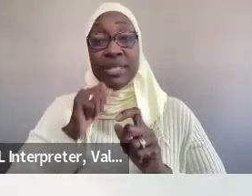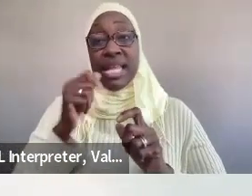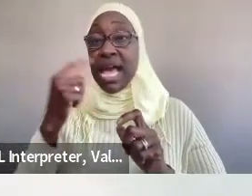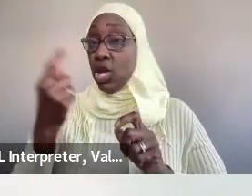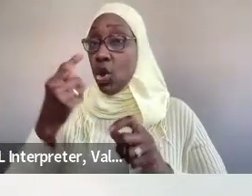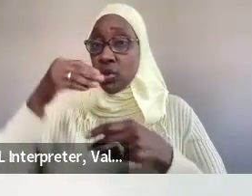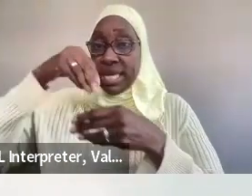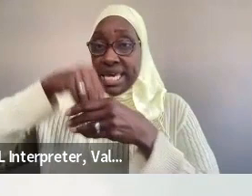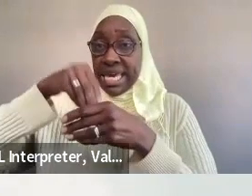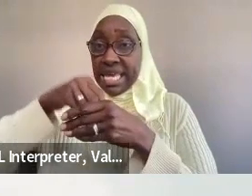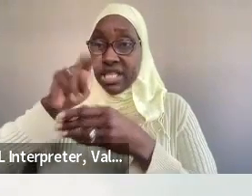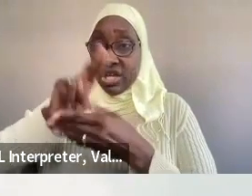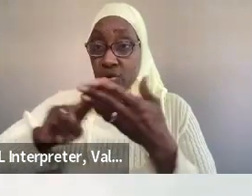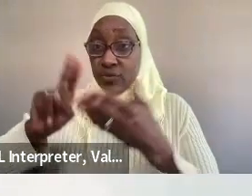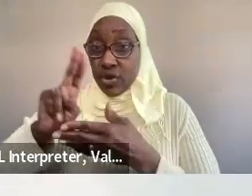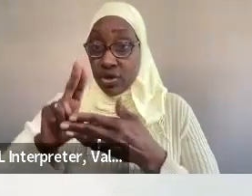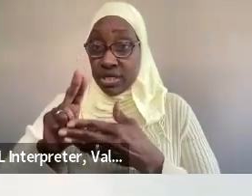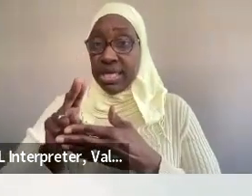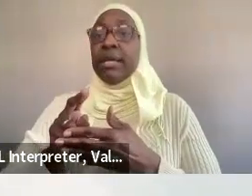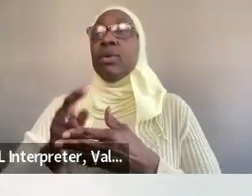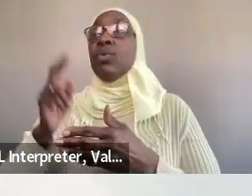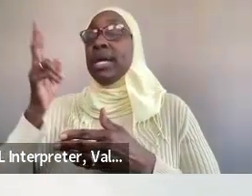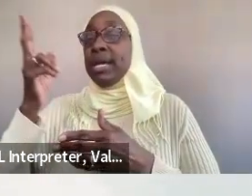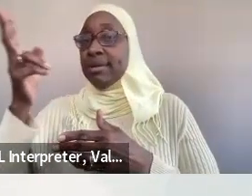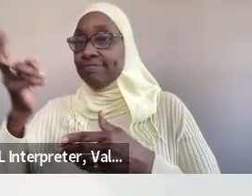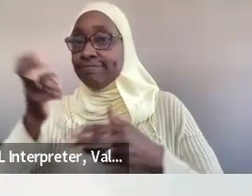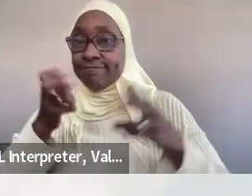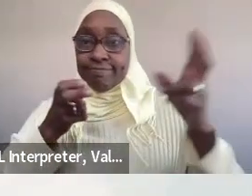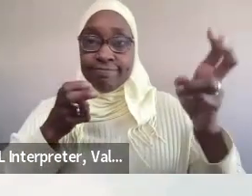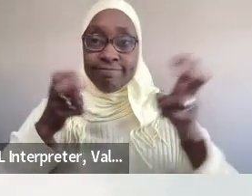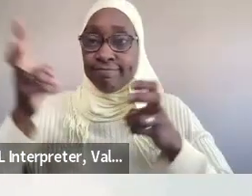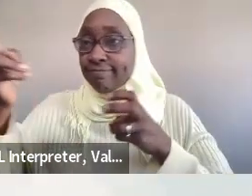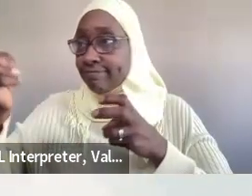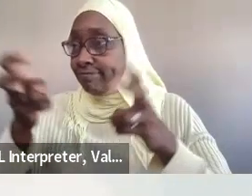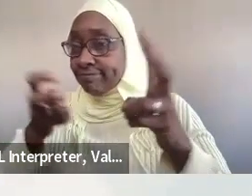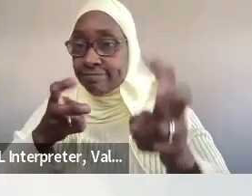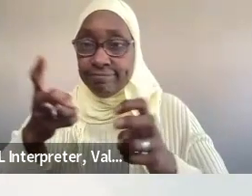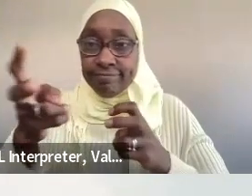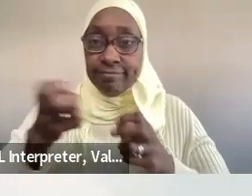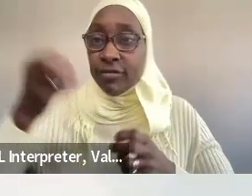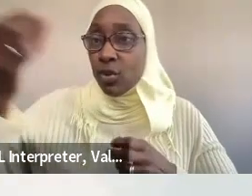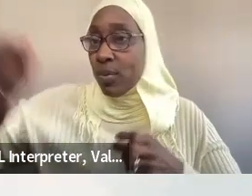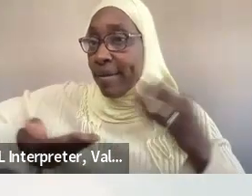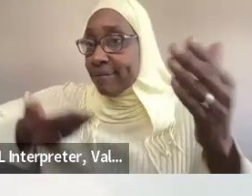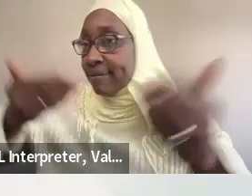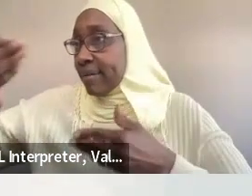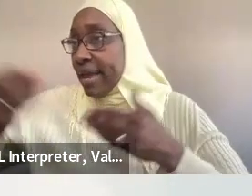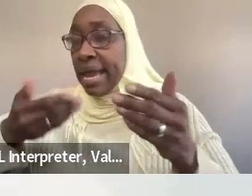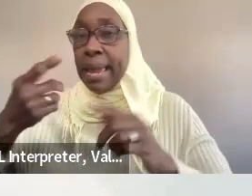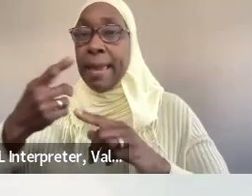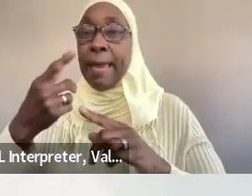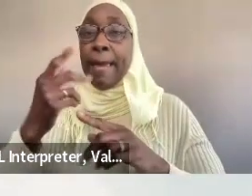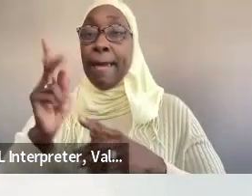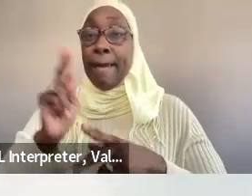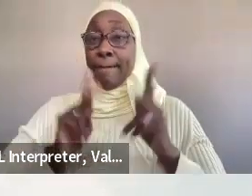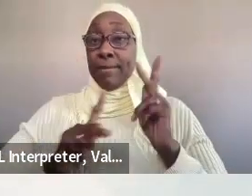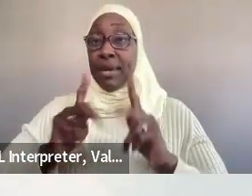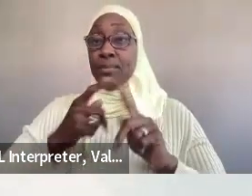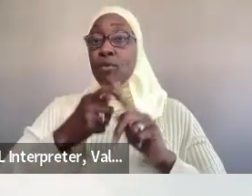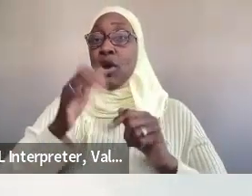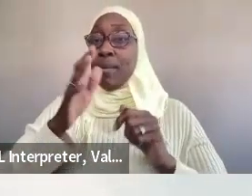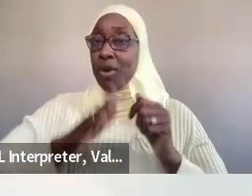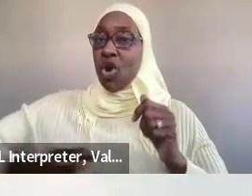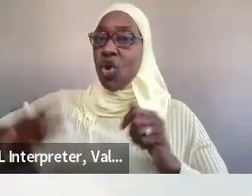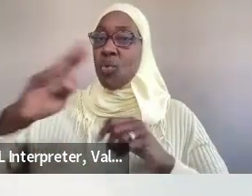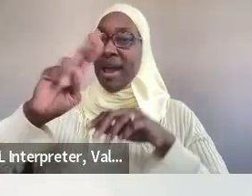outside. We reach out to a lot of people and bring them in just to have a discussion around disability. What are our objectives?